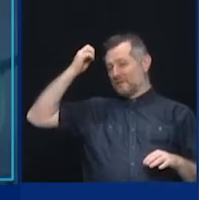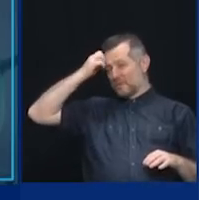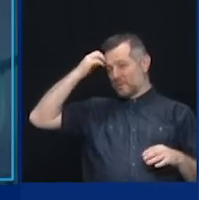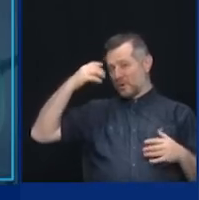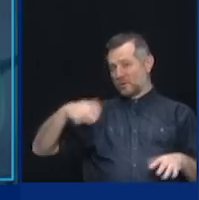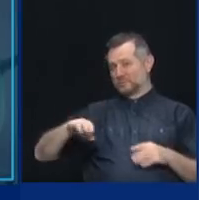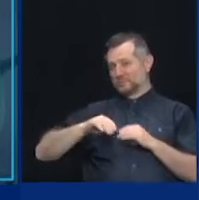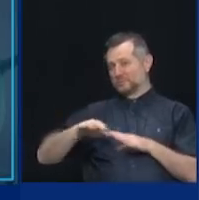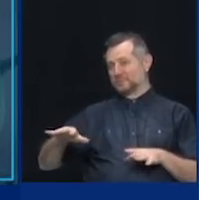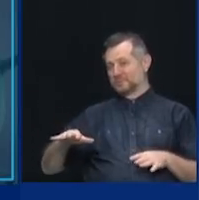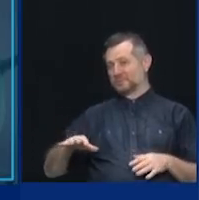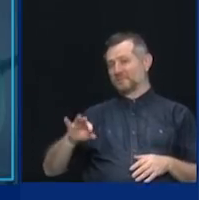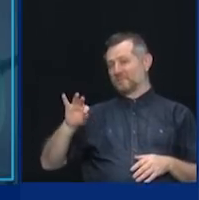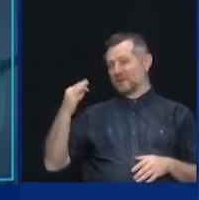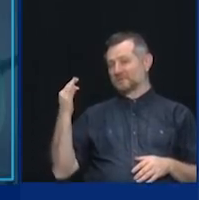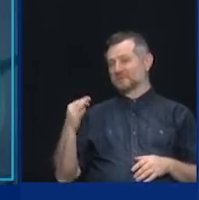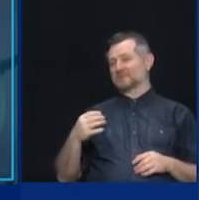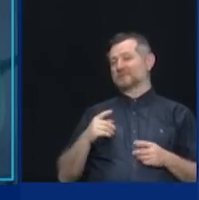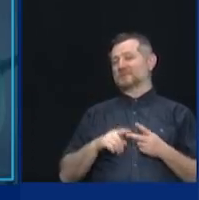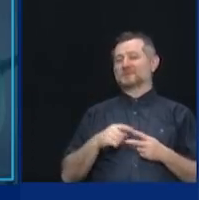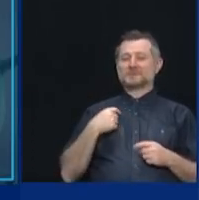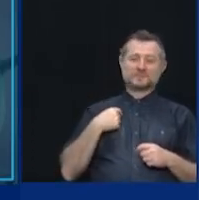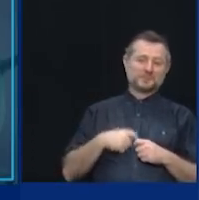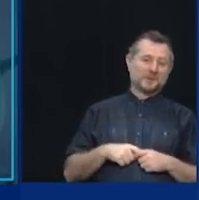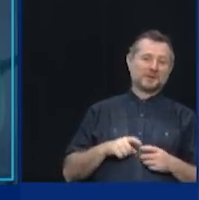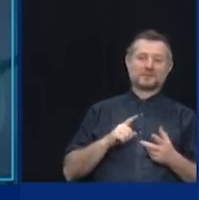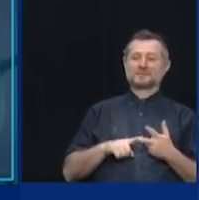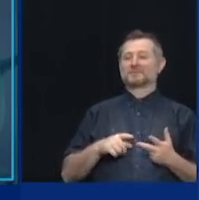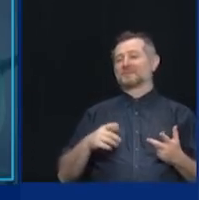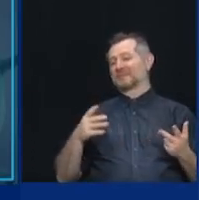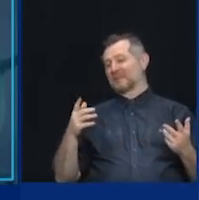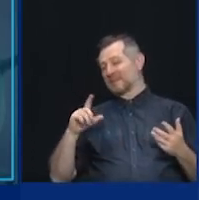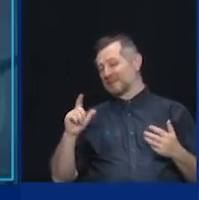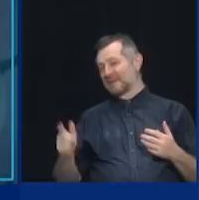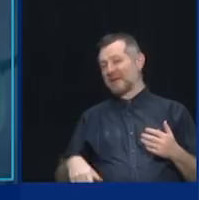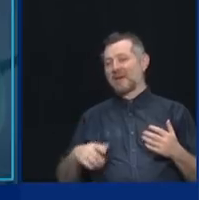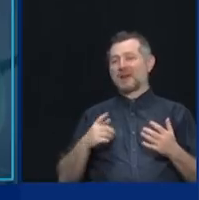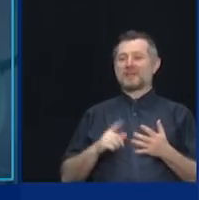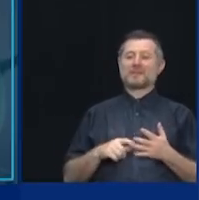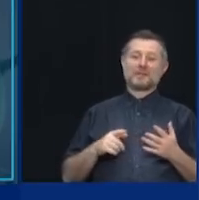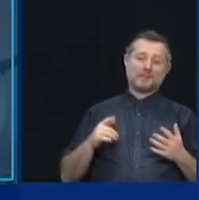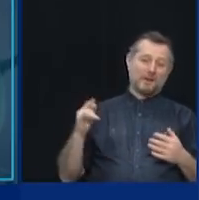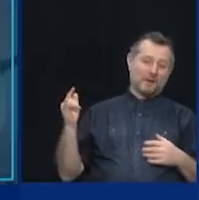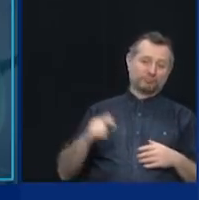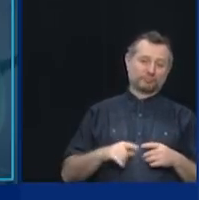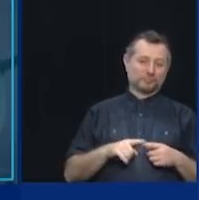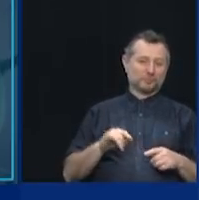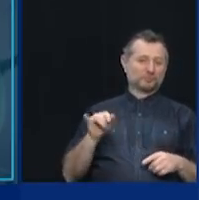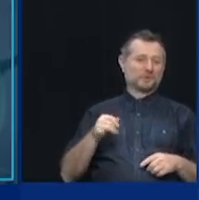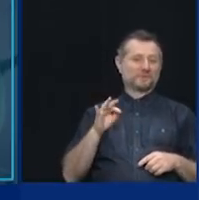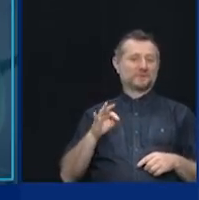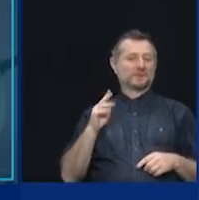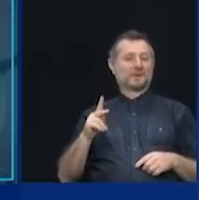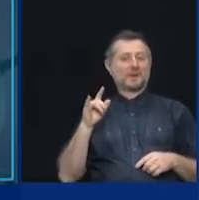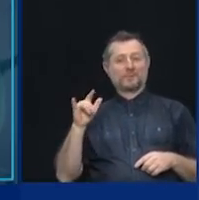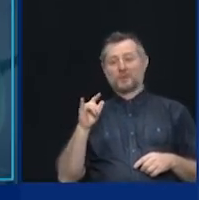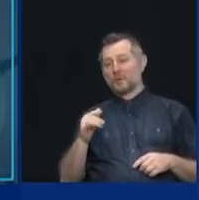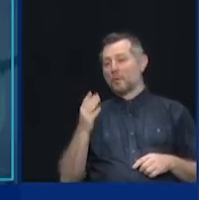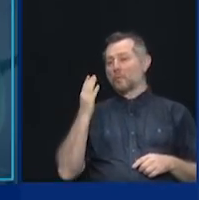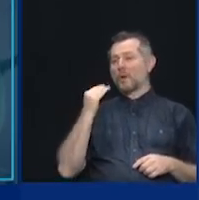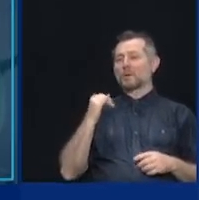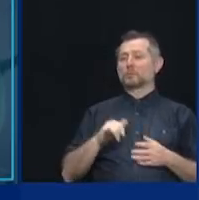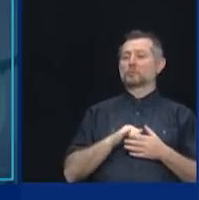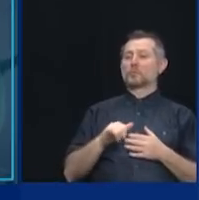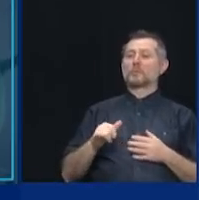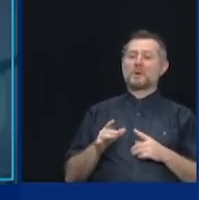Spain, Italy. They got on a plane, they landed at JFK. Why did New York have that high vaccination, the high infection rate